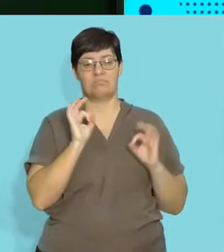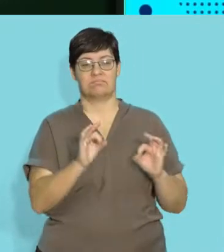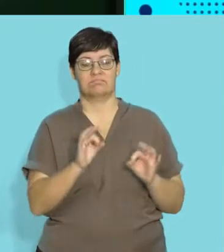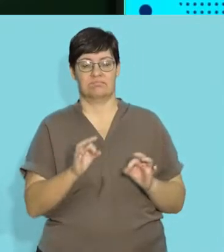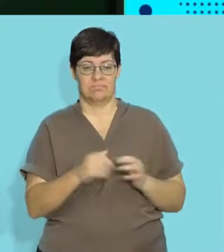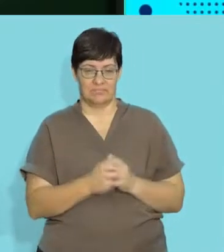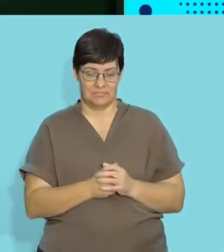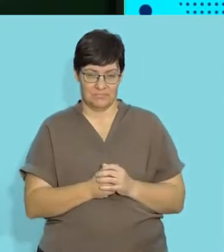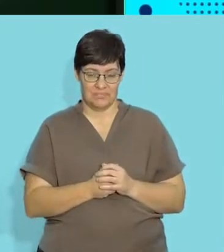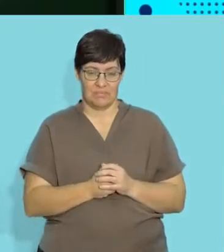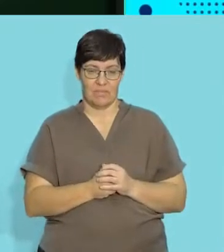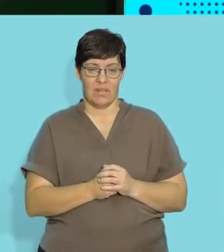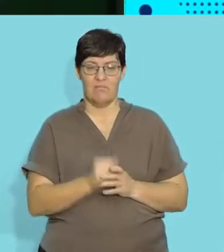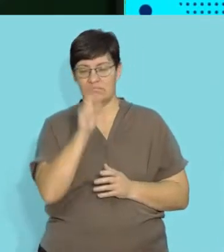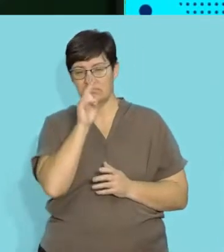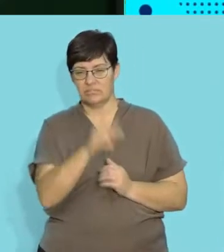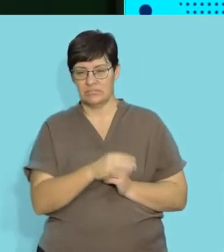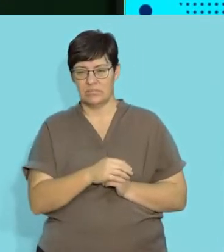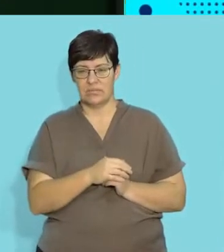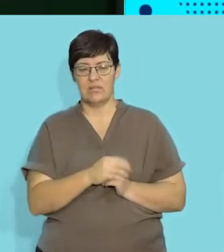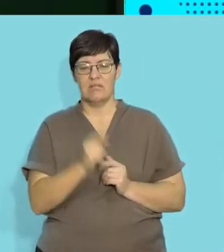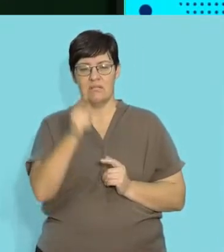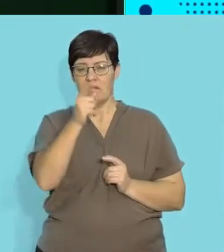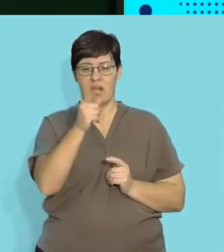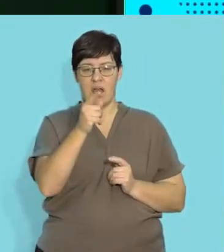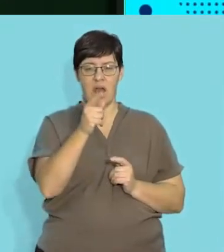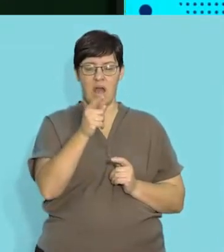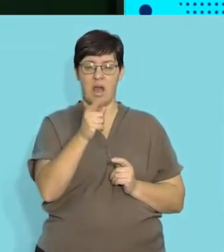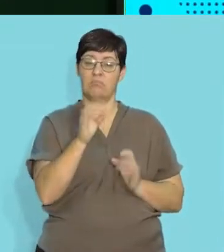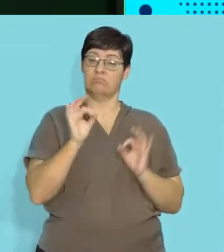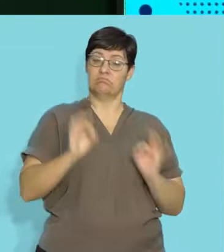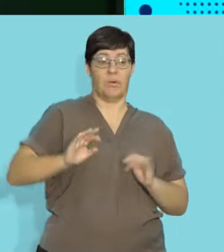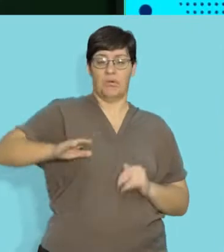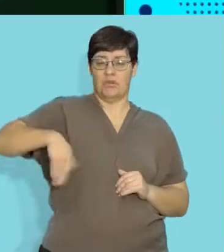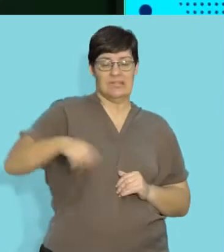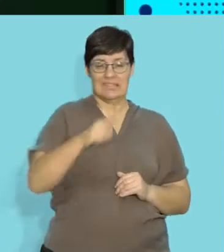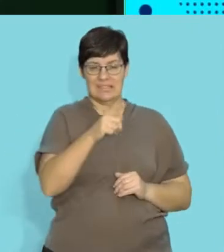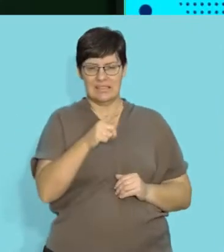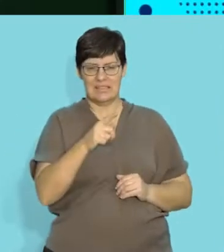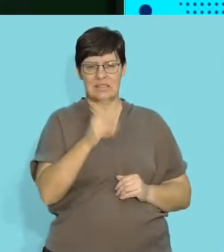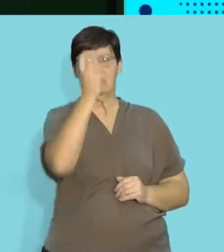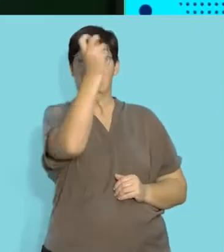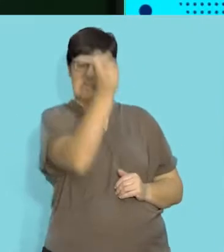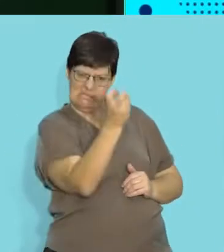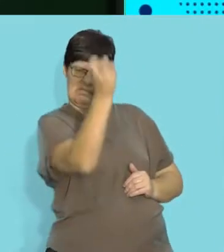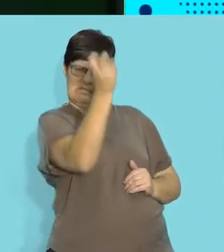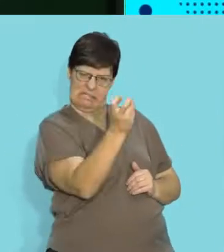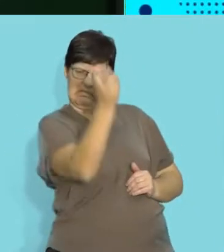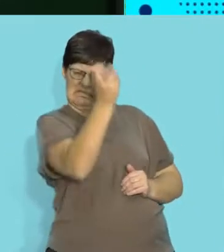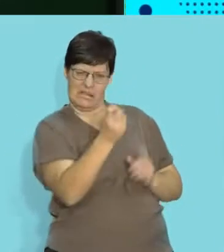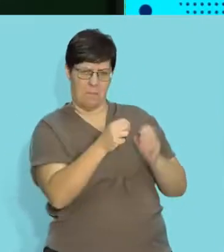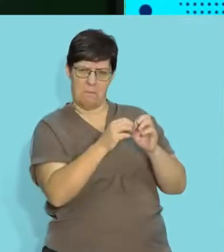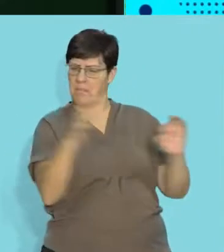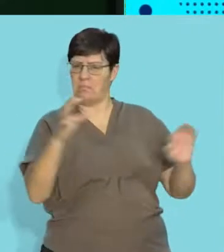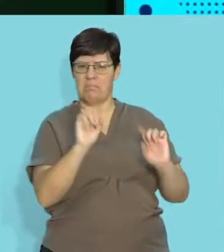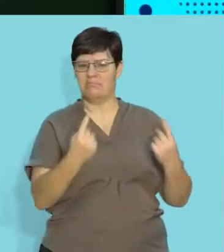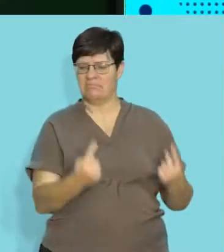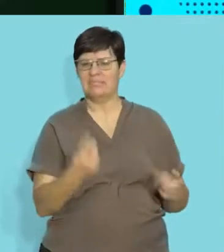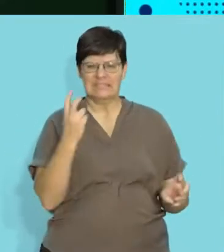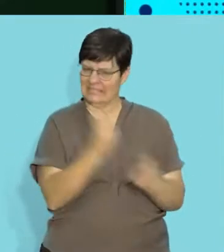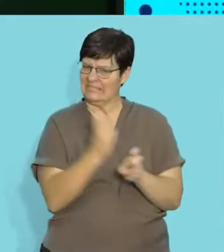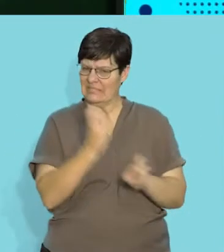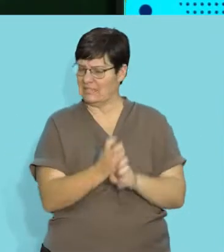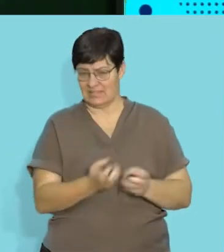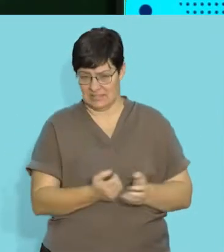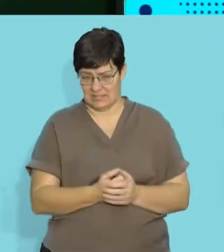the fruit is ripe. So if you've ever noticed, if you've tried to pluck off a fruit from a tree, when it's green and not yet